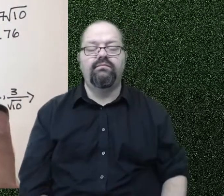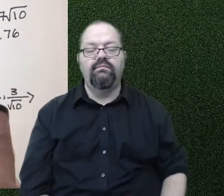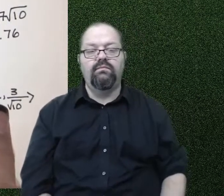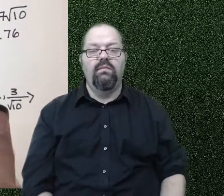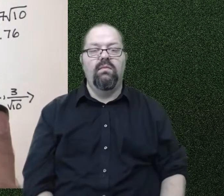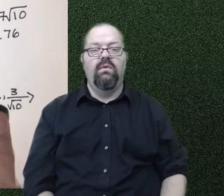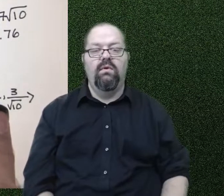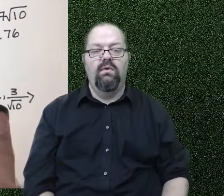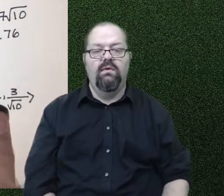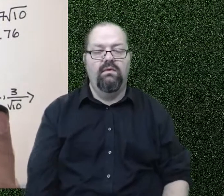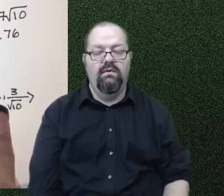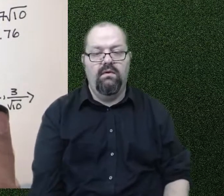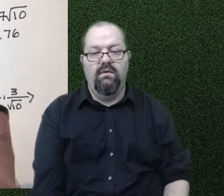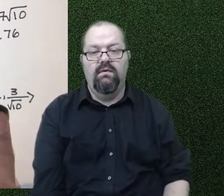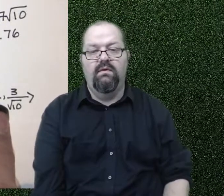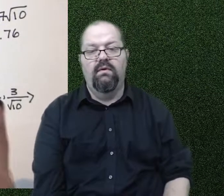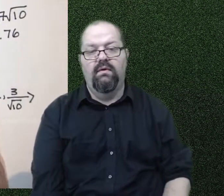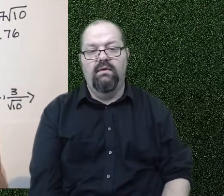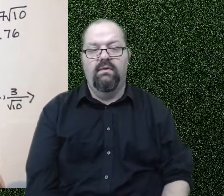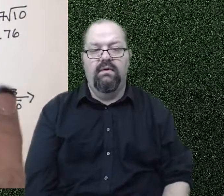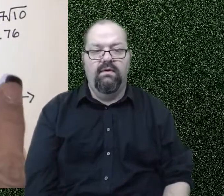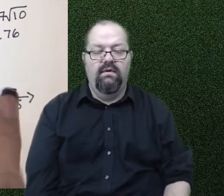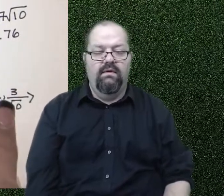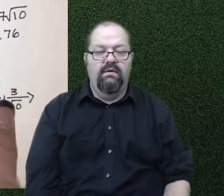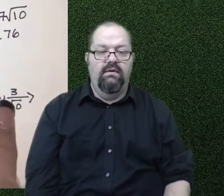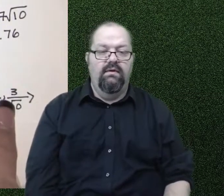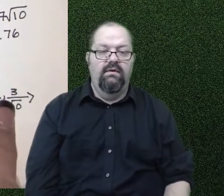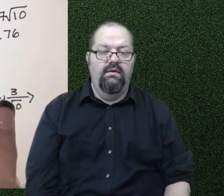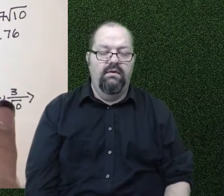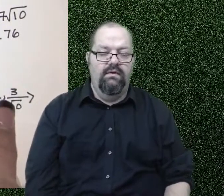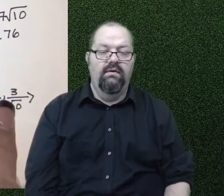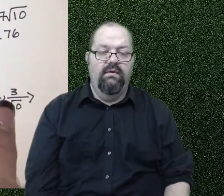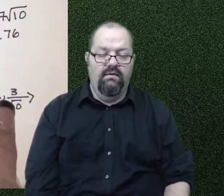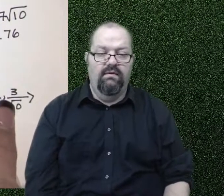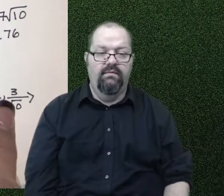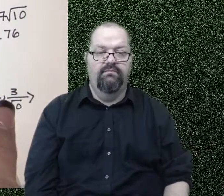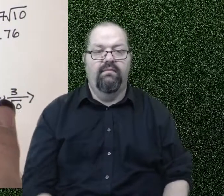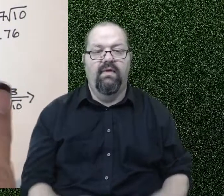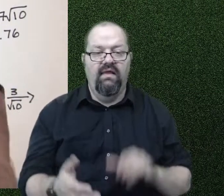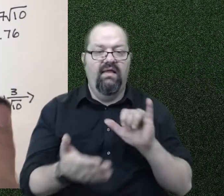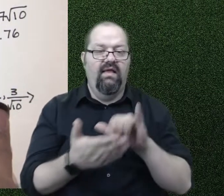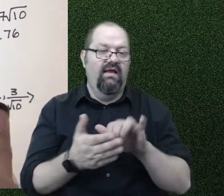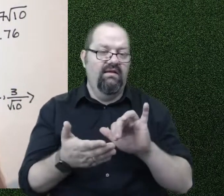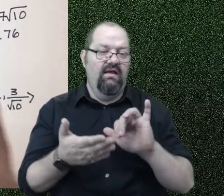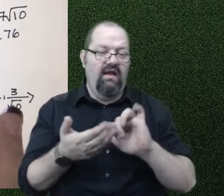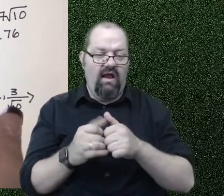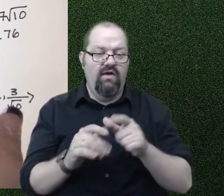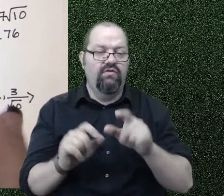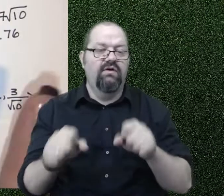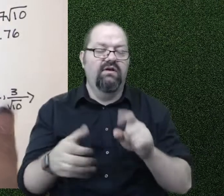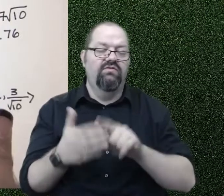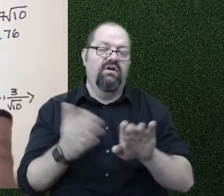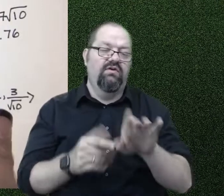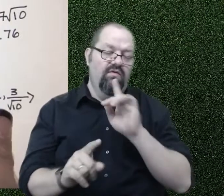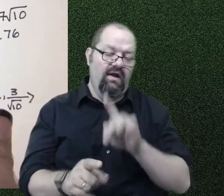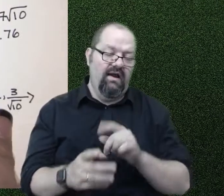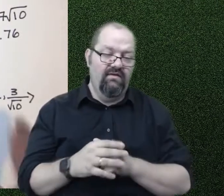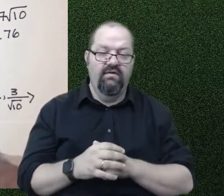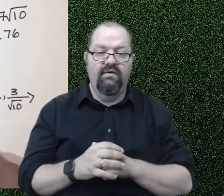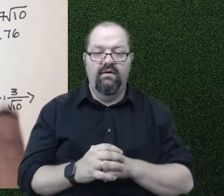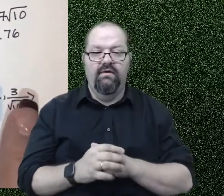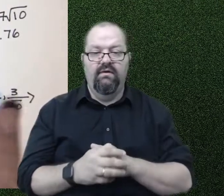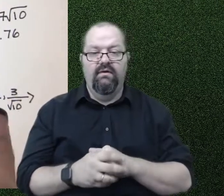That squared is 9/10. What's 1/10 plus 9/10? That's 1. Take the square root of 1, you still get